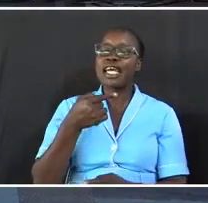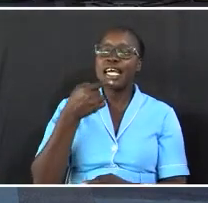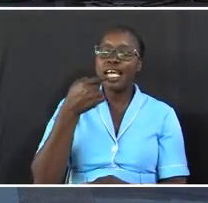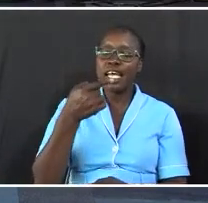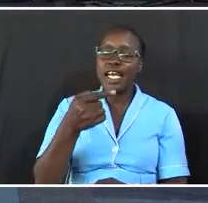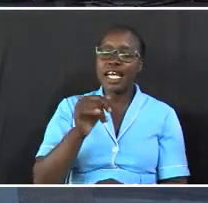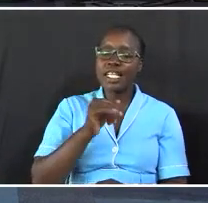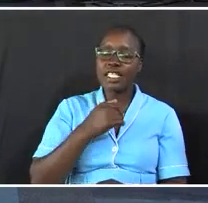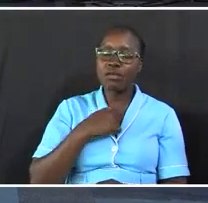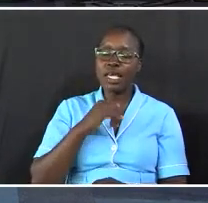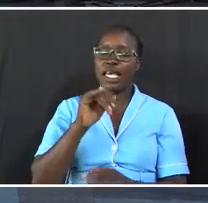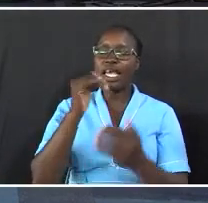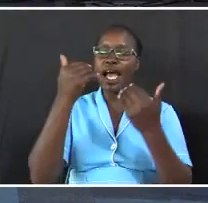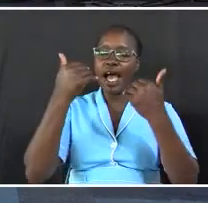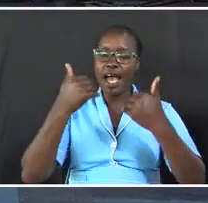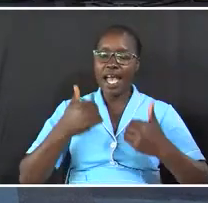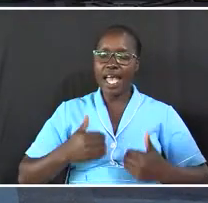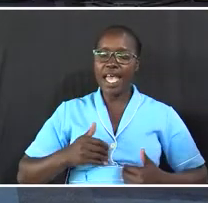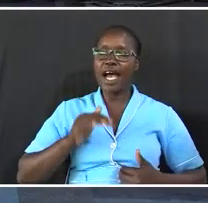he tells me